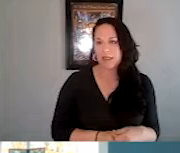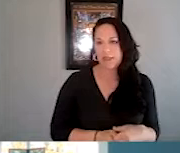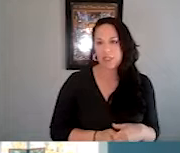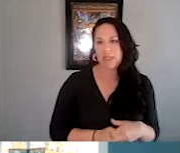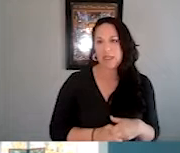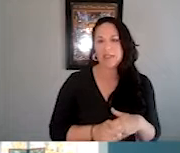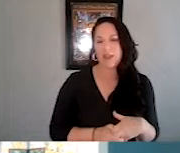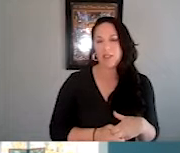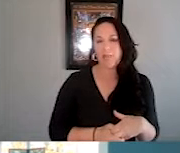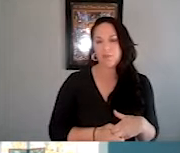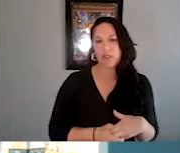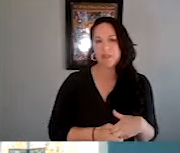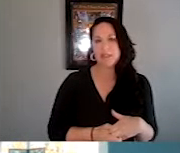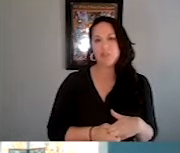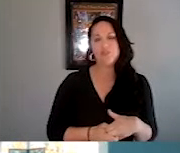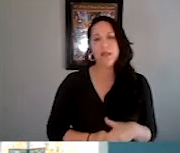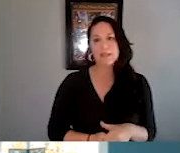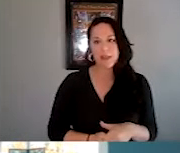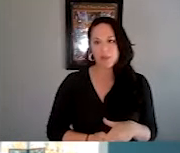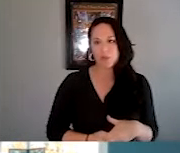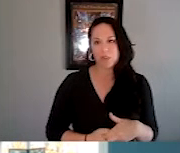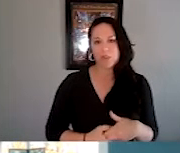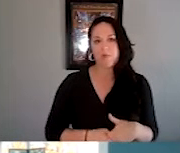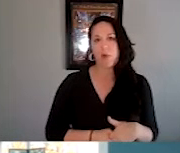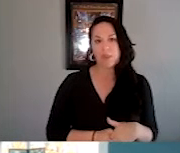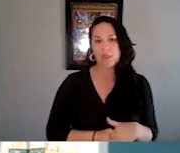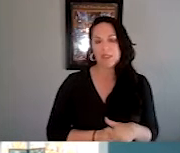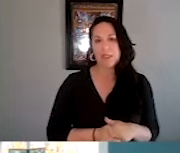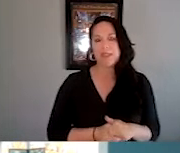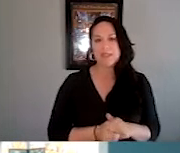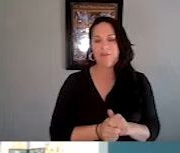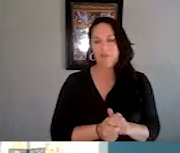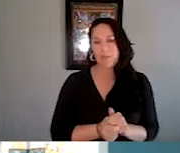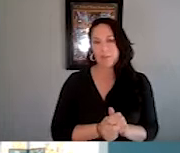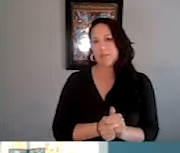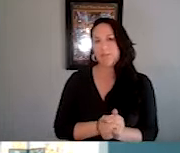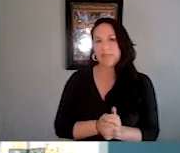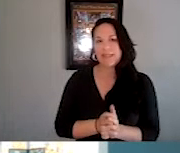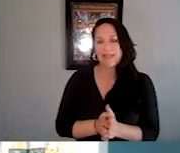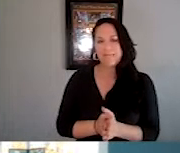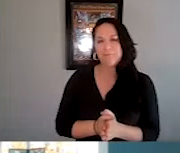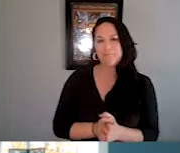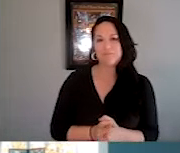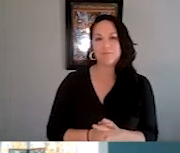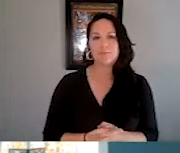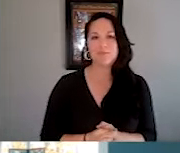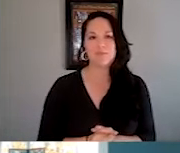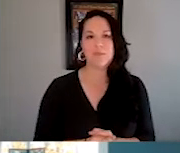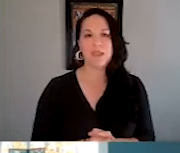this data collection and staying on top of trends isn't just resting on the shoulders of our coalition staff members. Next slide.